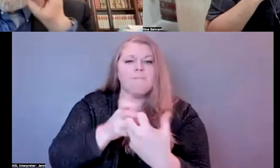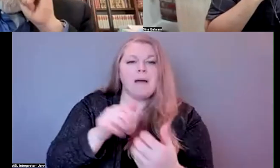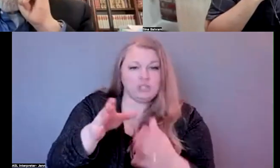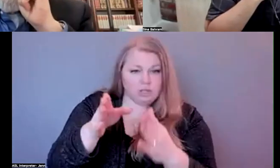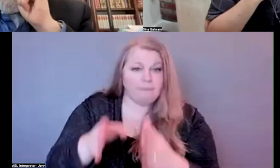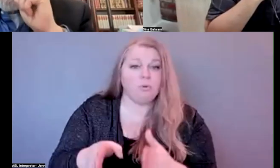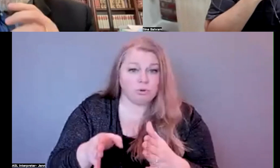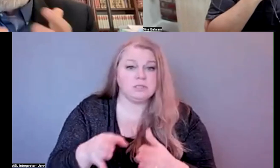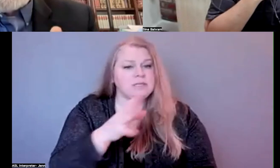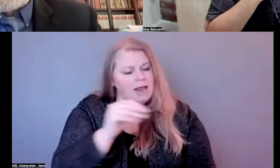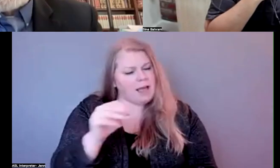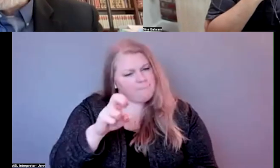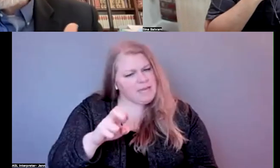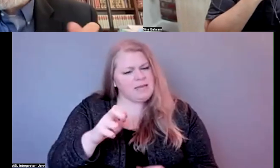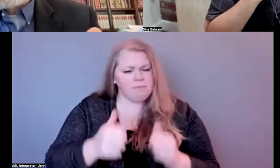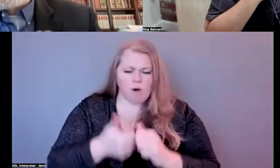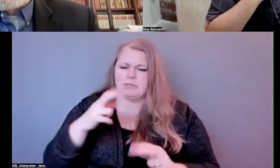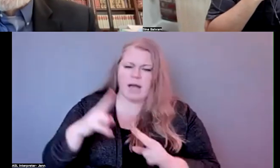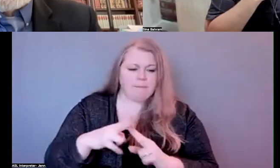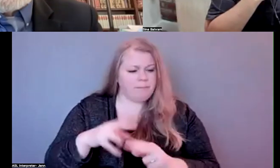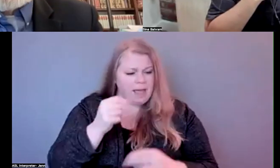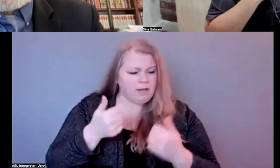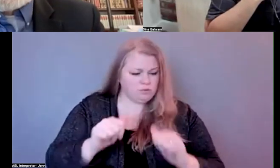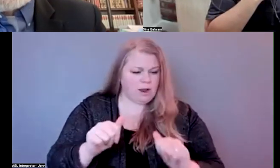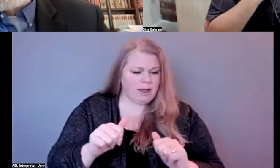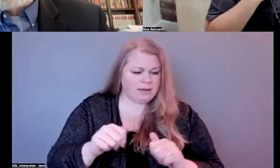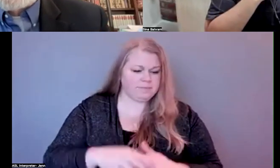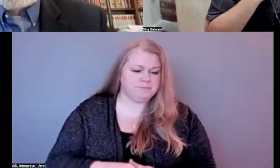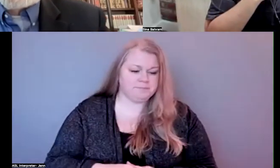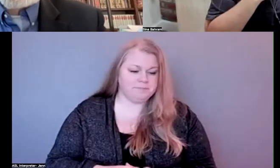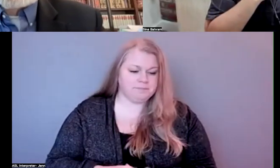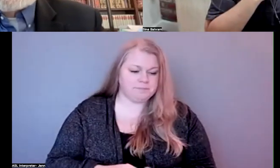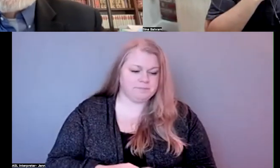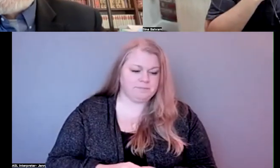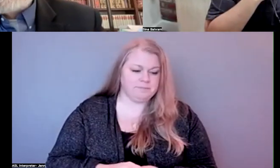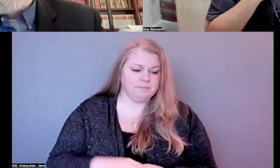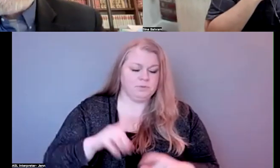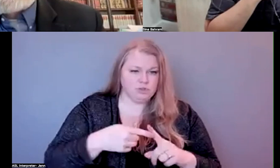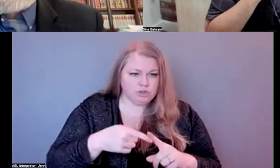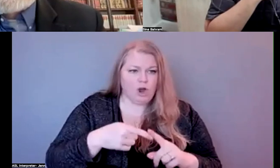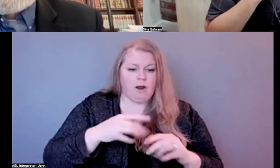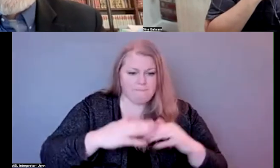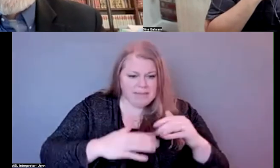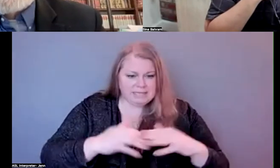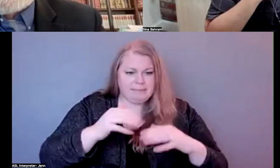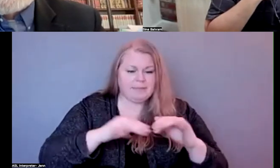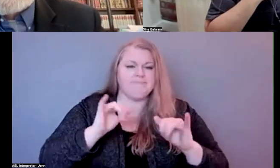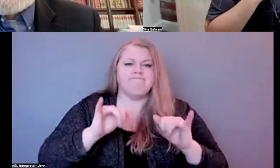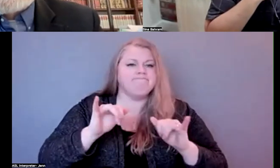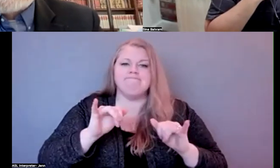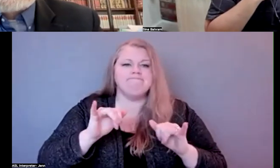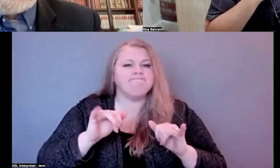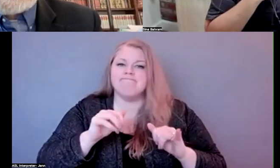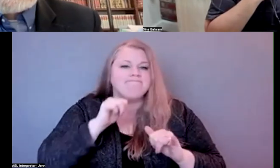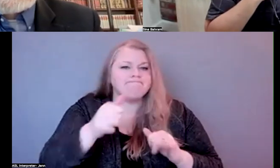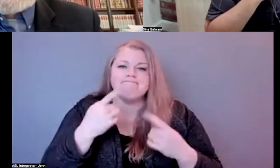really be optimum, and start working with it and start trying it. And a lot of our ideas we find when we start to build them don't work out. We thought it would be usable by